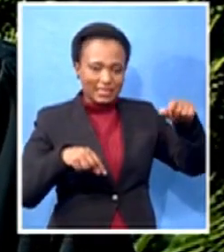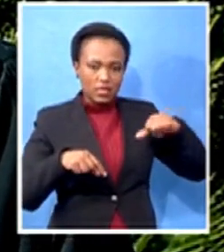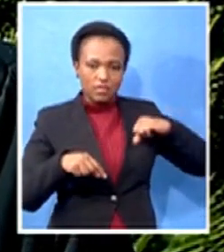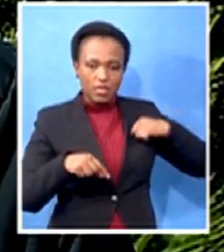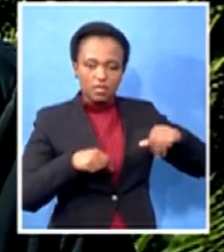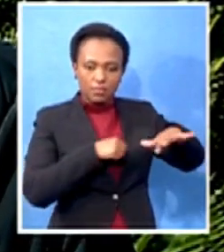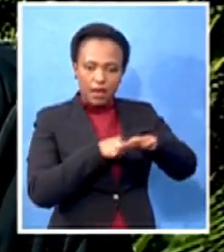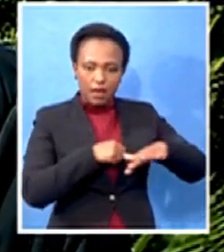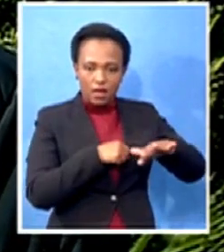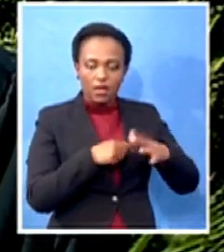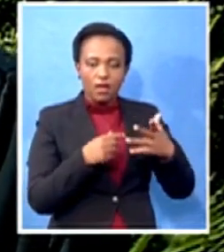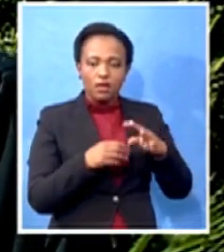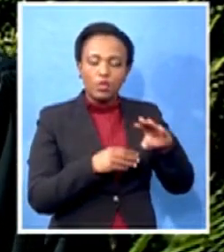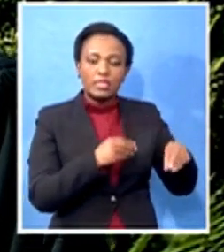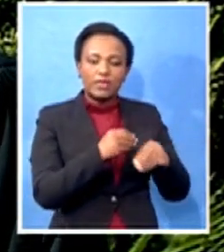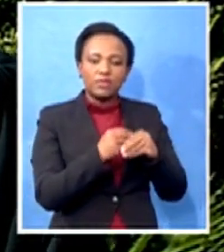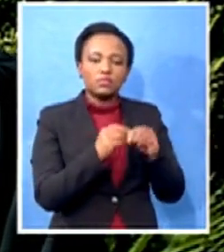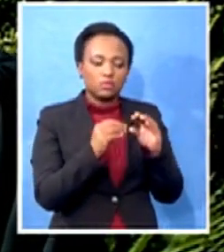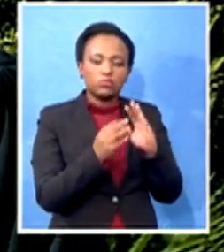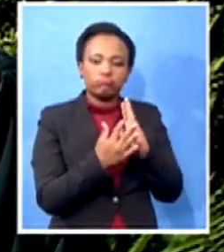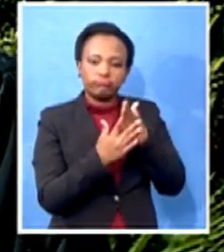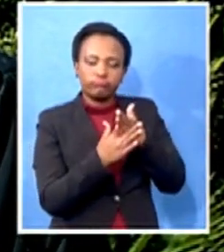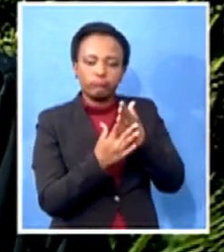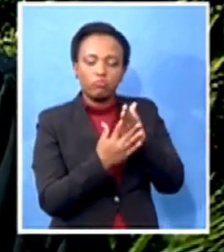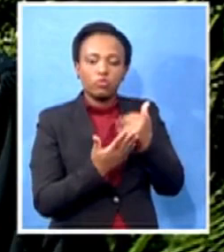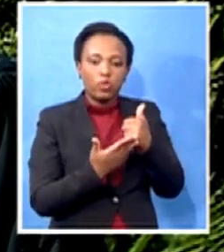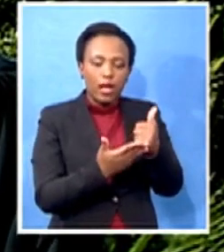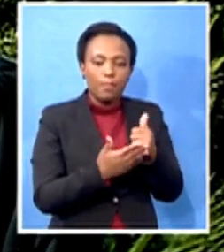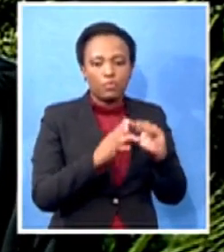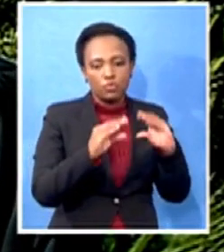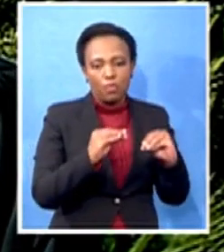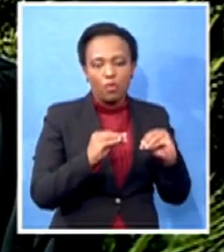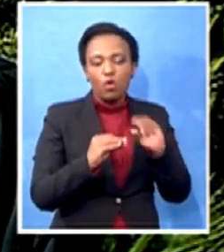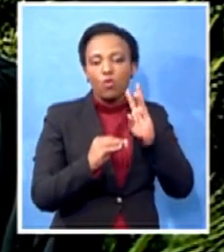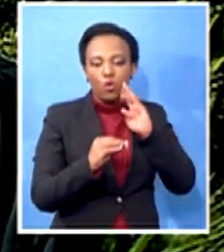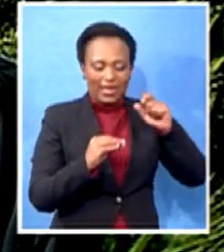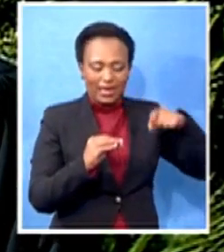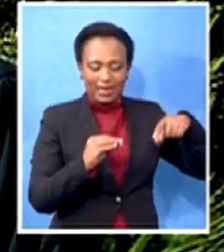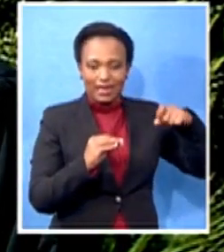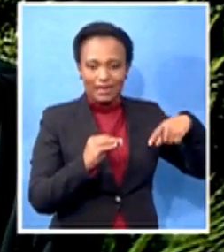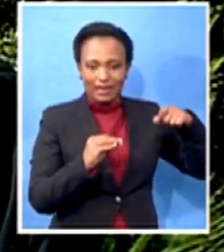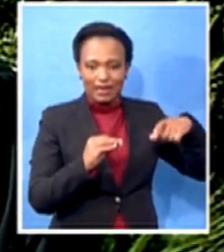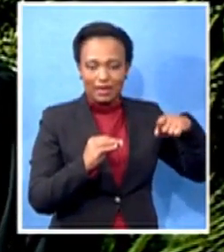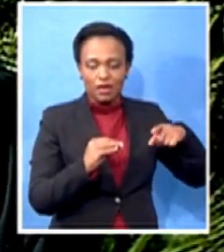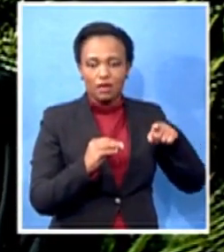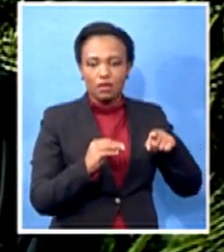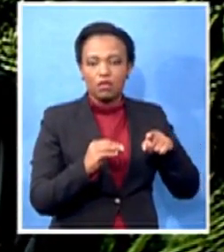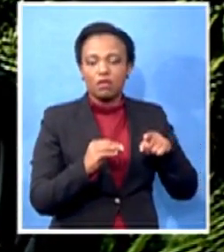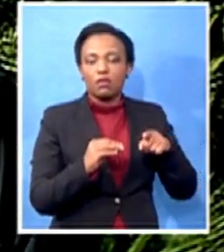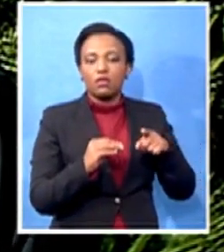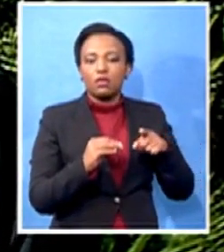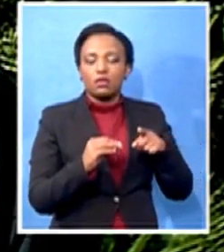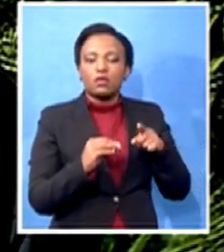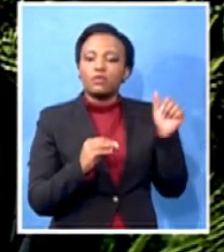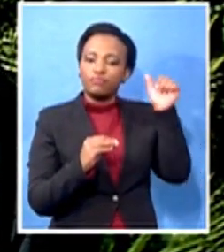COVID period, we've reduced that down to just under 1,000 water leaks in the city from it. So we've actually